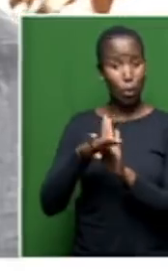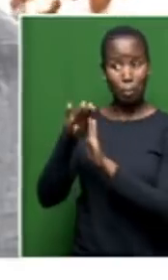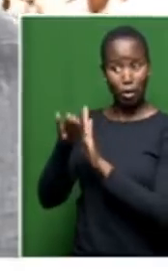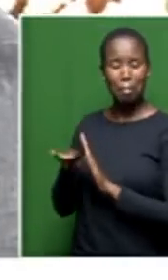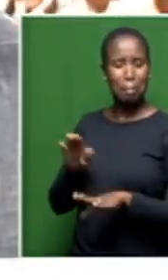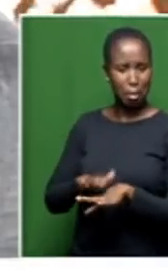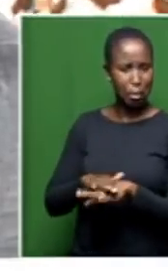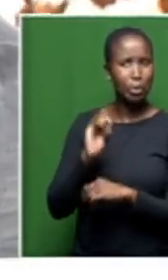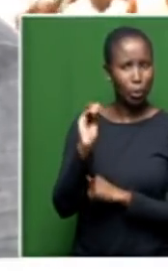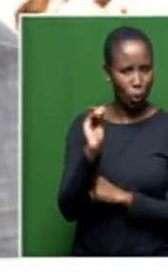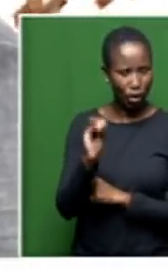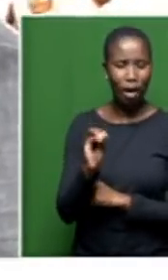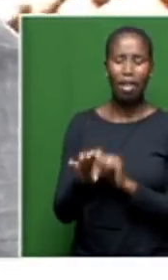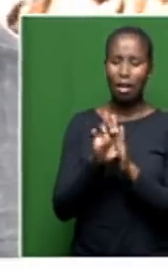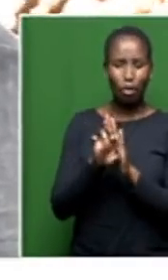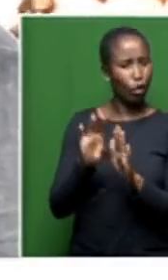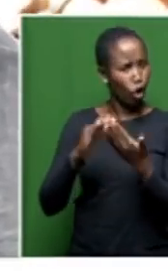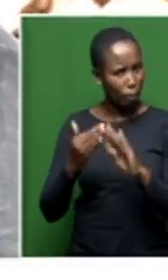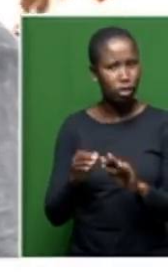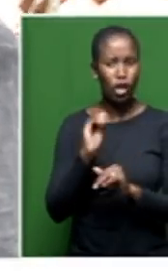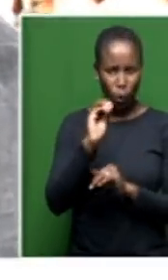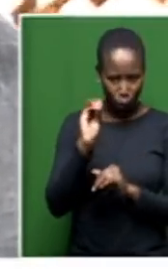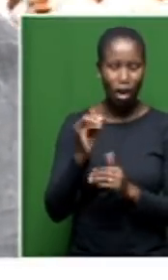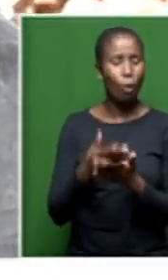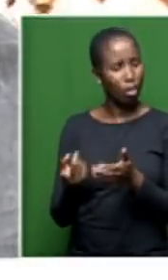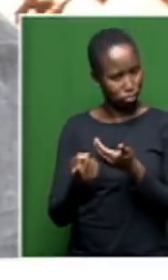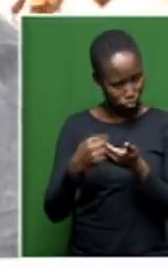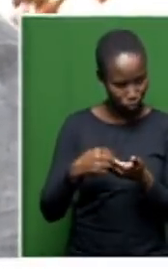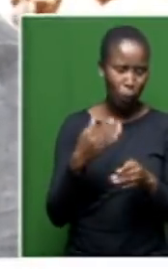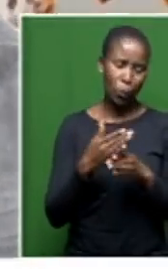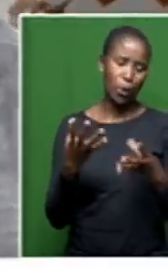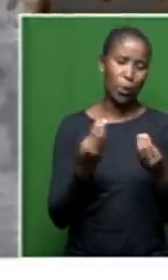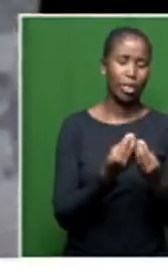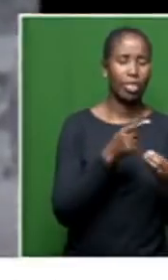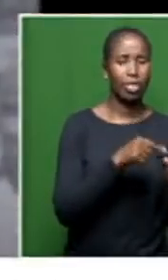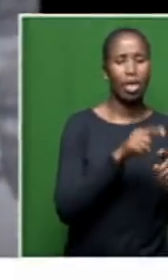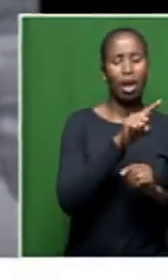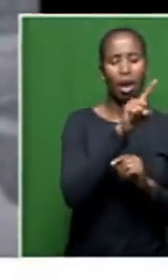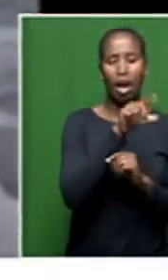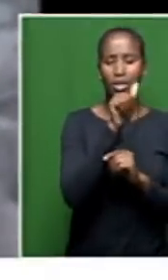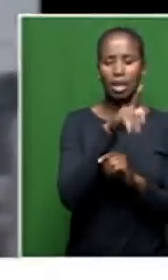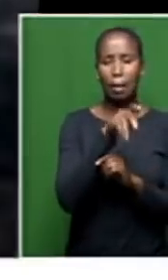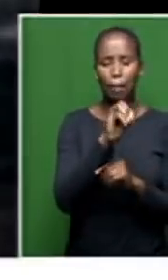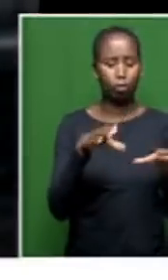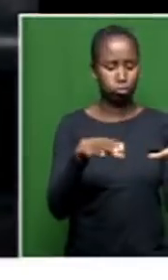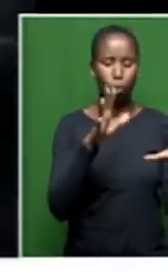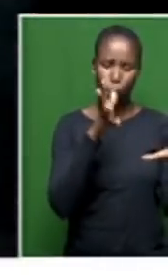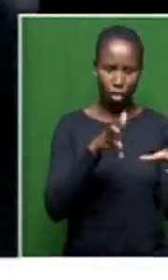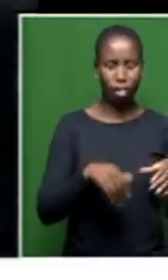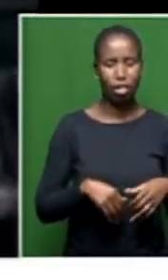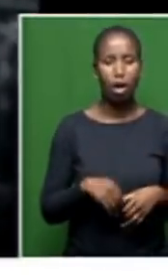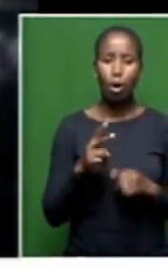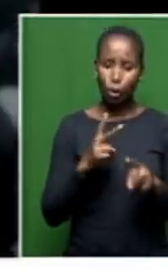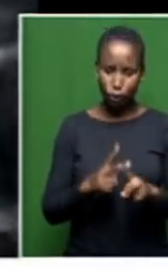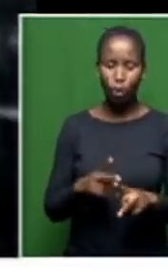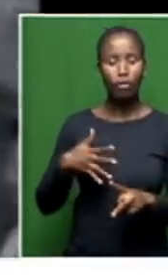be it programs that involve the community, will work with AZAPO. And that is not only going to be the end with AZAPO. We want to make sure